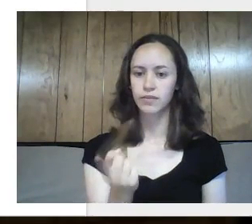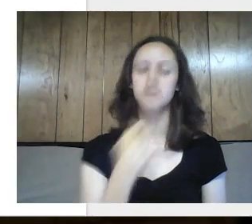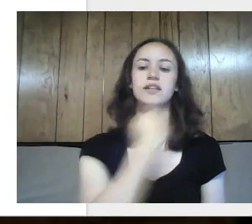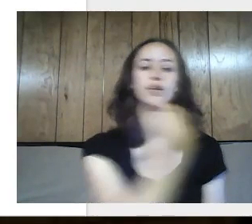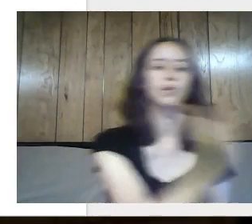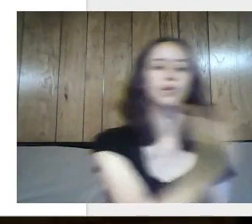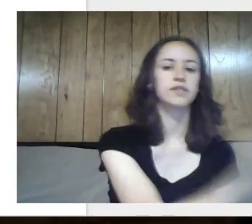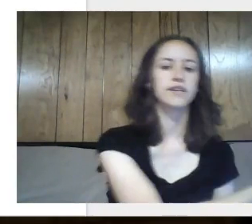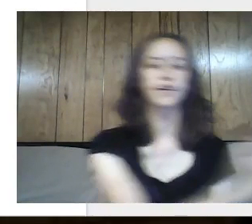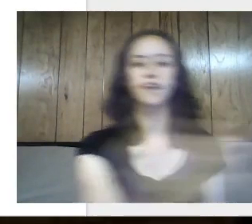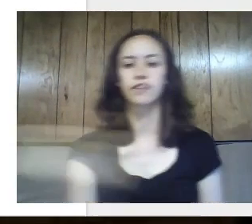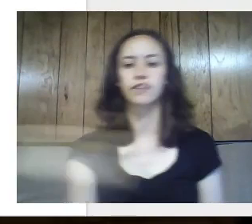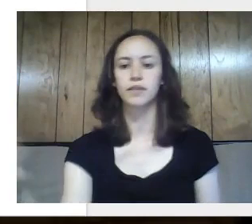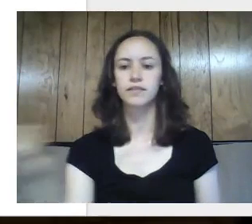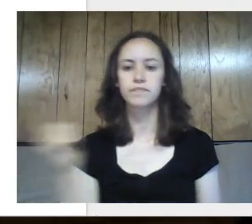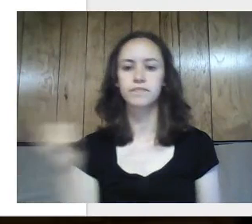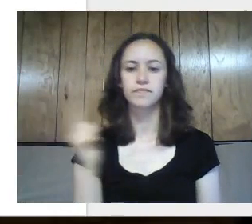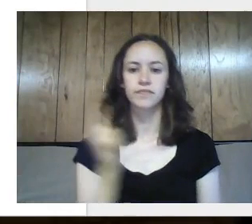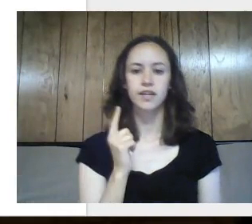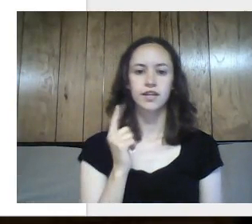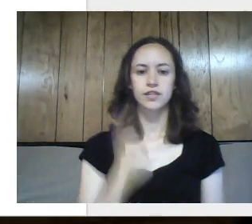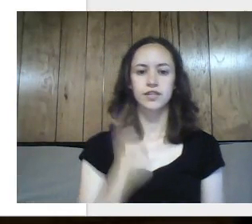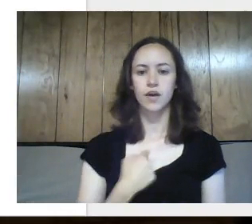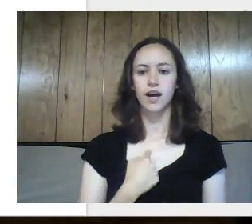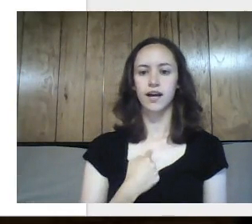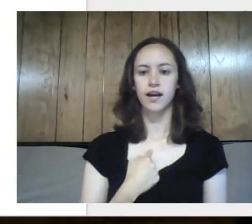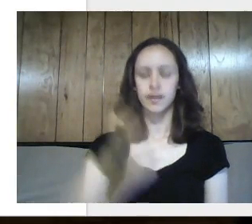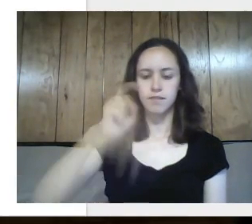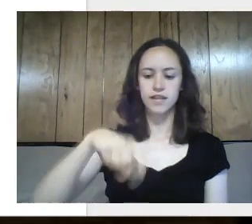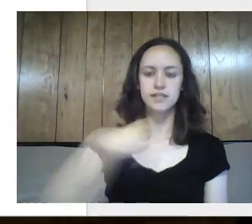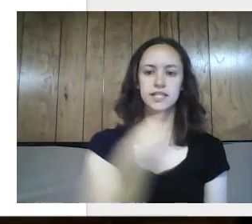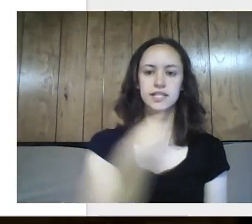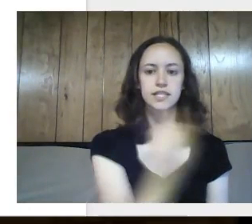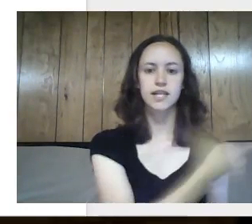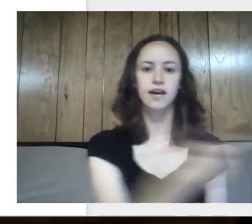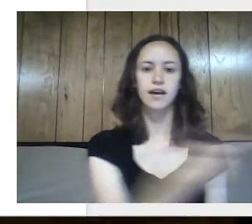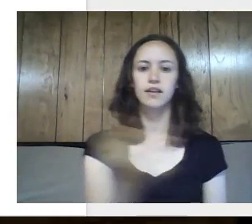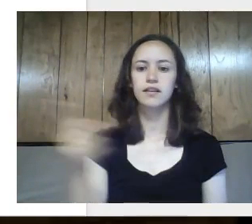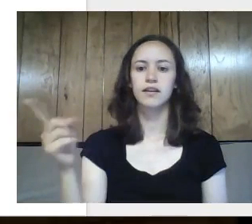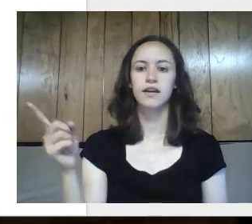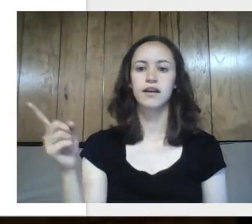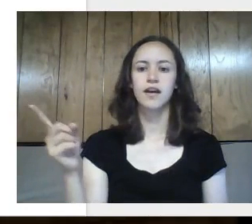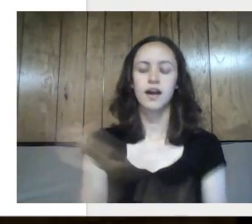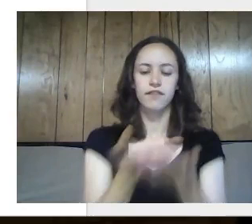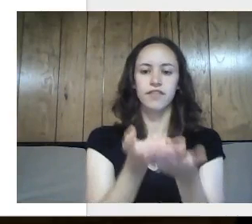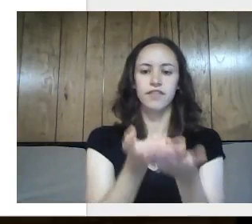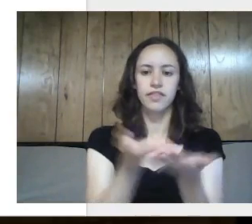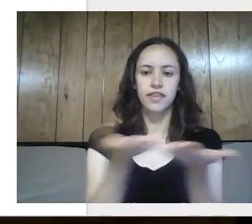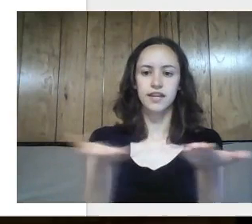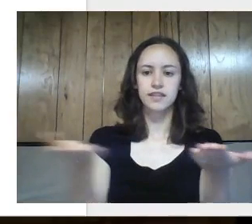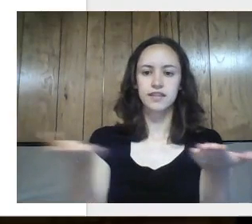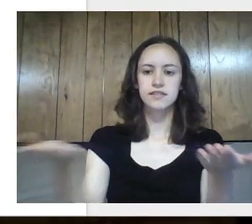one person, we're telling everyone. So I must tell of